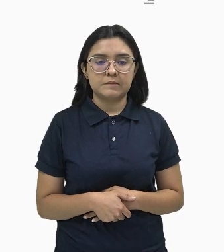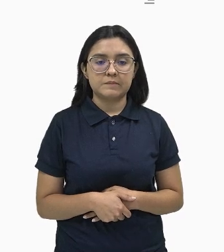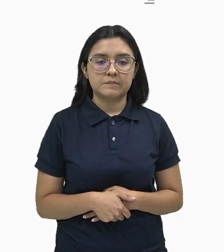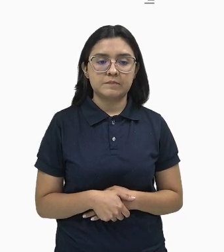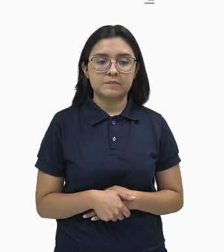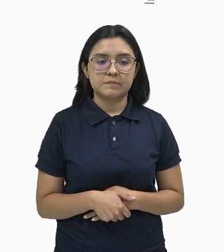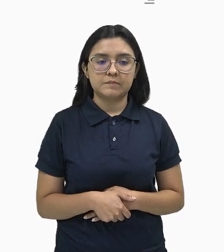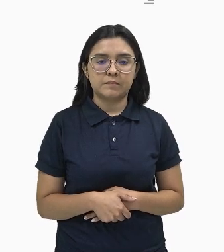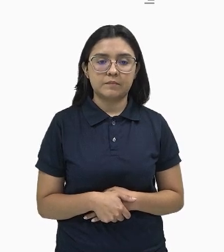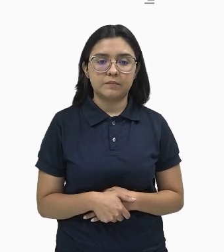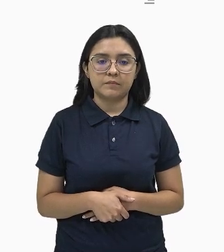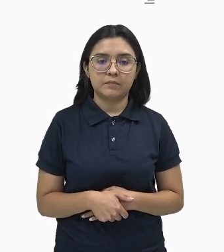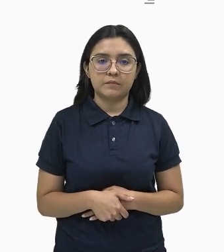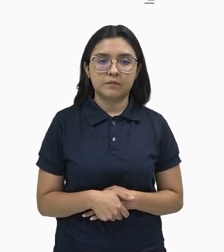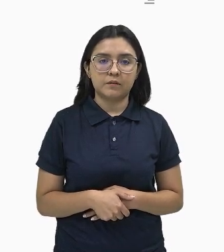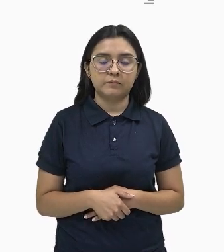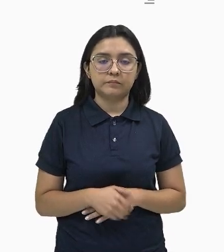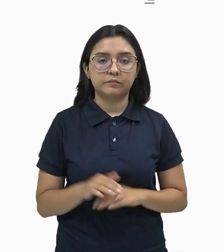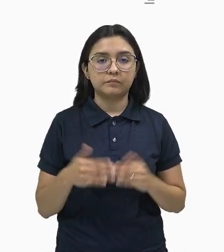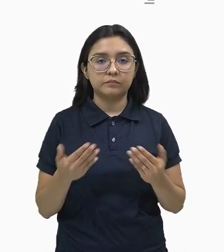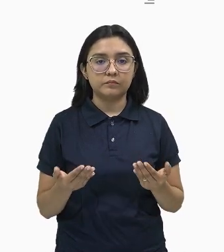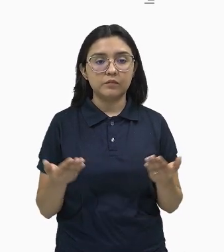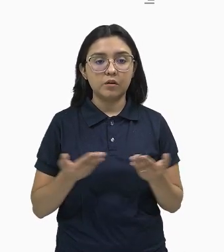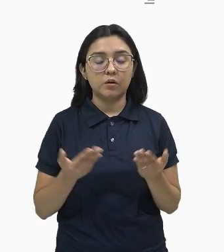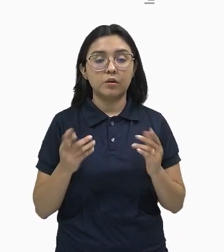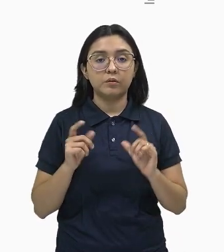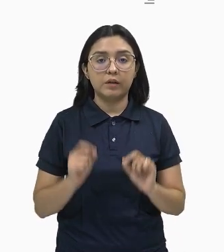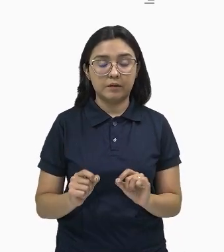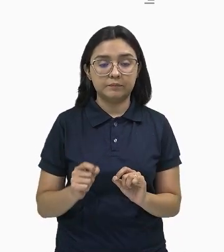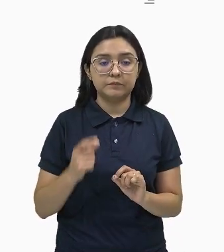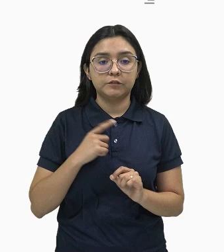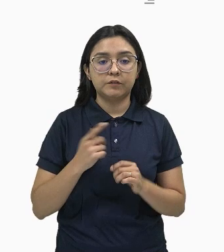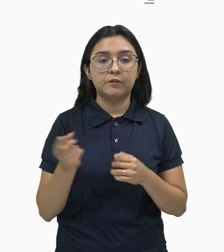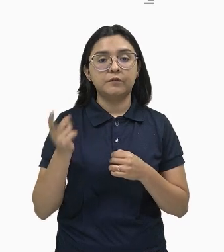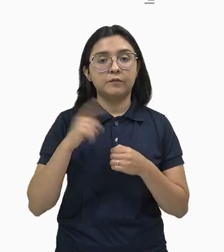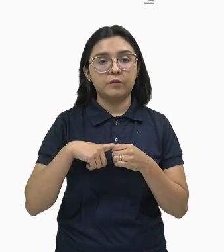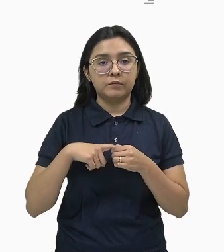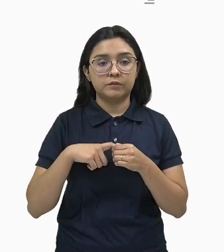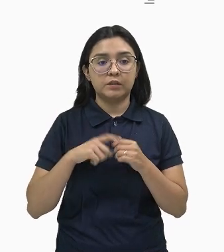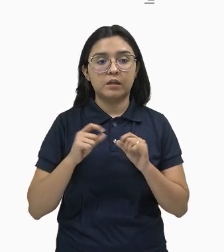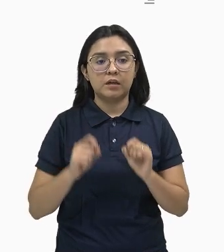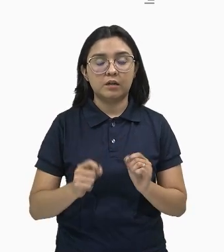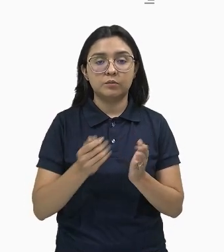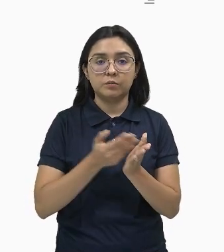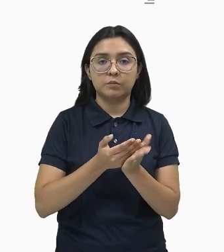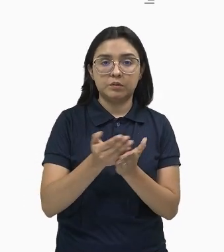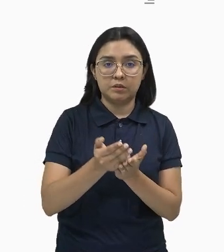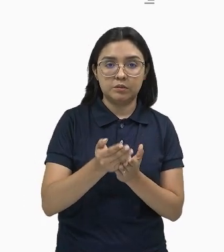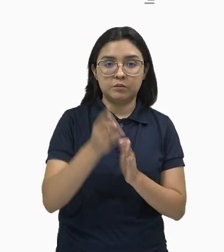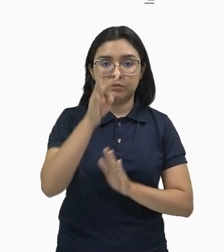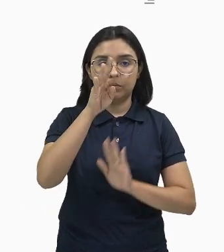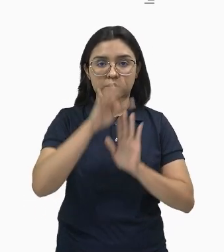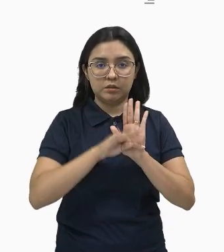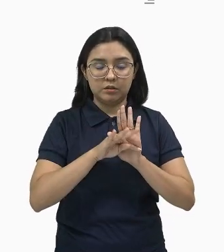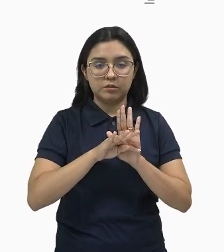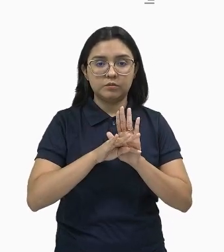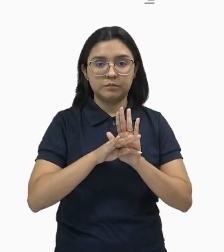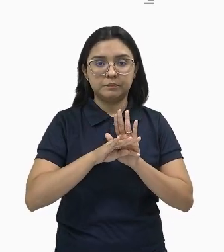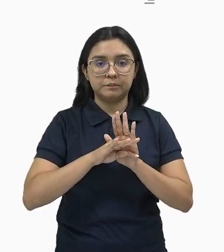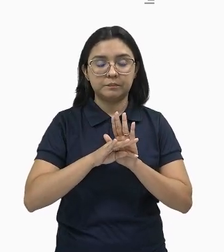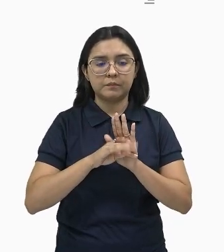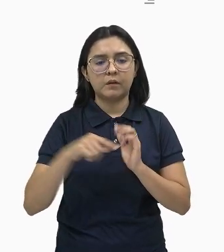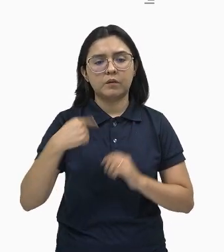thriving. Então, nós vamos agora voltar ali no comecinho do texto para que a gente